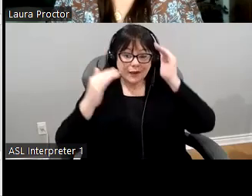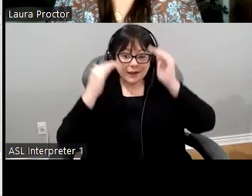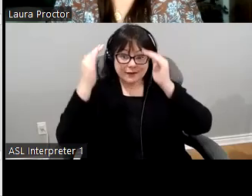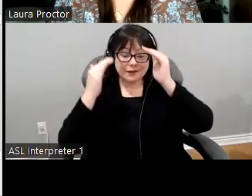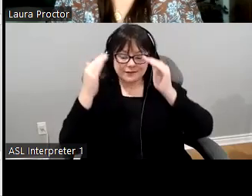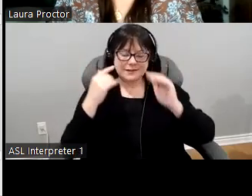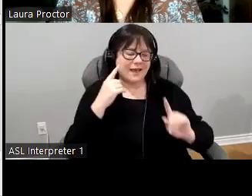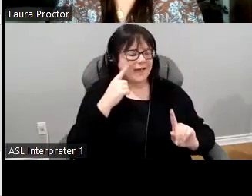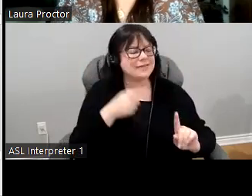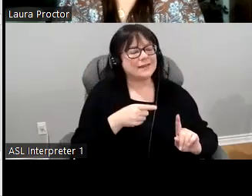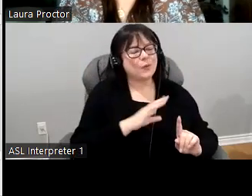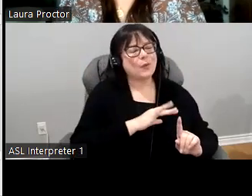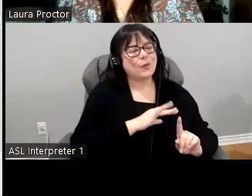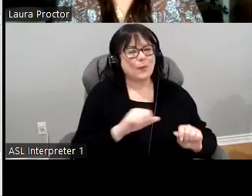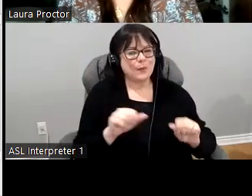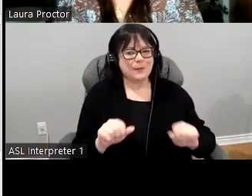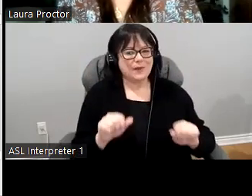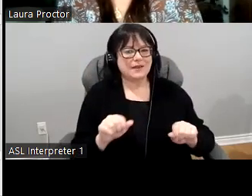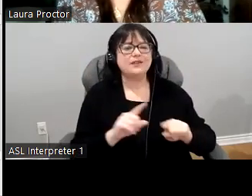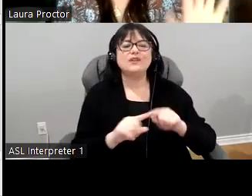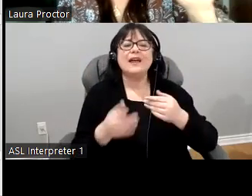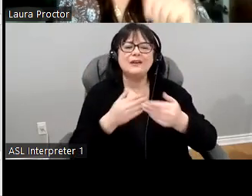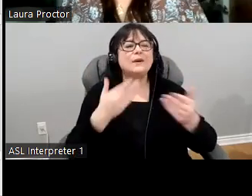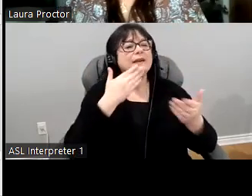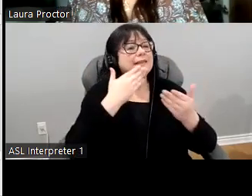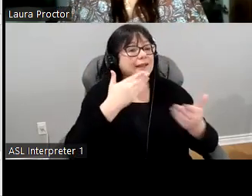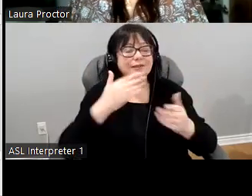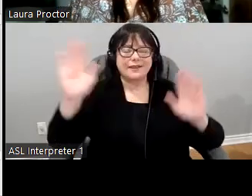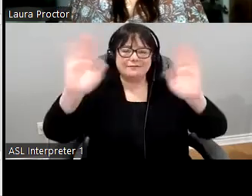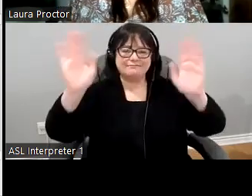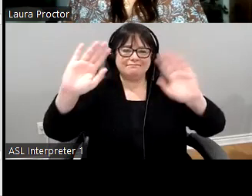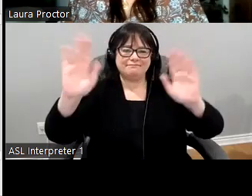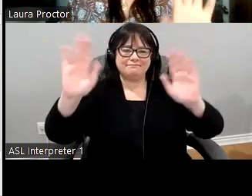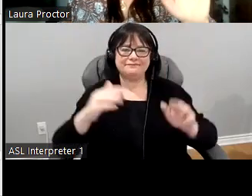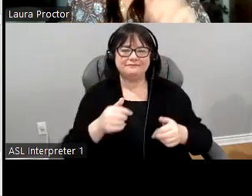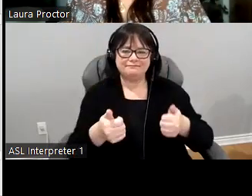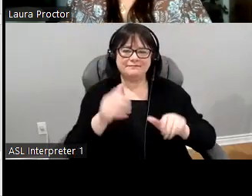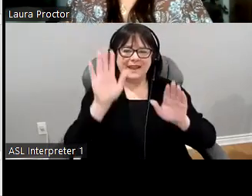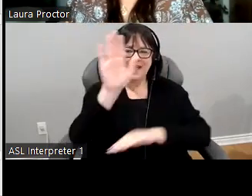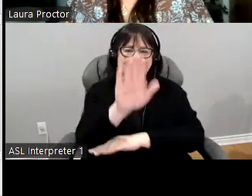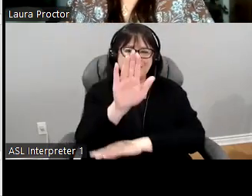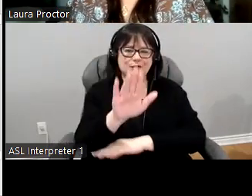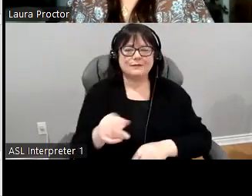that, I'm going to sign off. Thanks, Laura. Thanks, you. Dan. Thanks, everybody. Have a great rest of your afternoon. Take care. Thanks again.